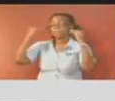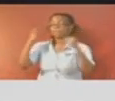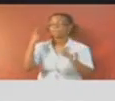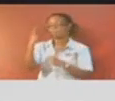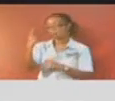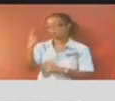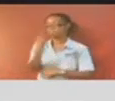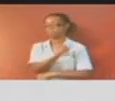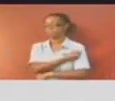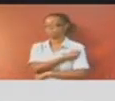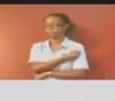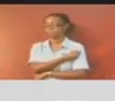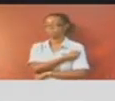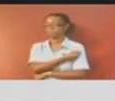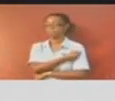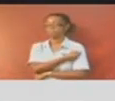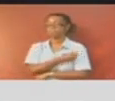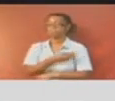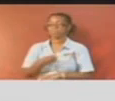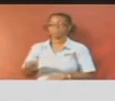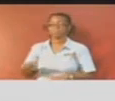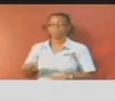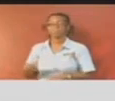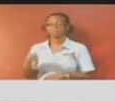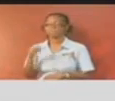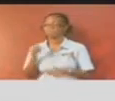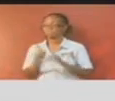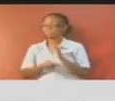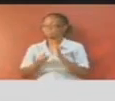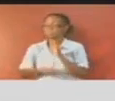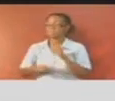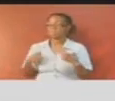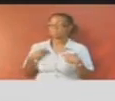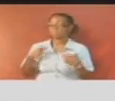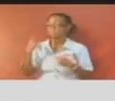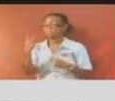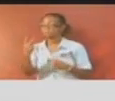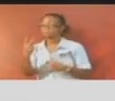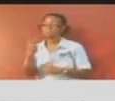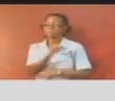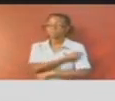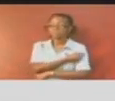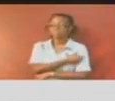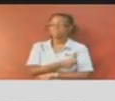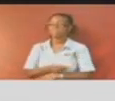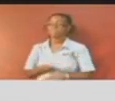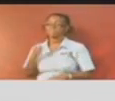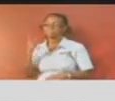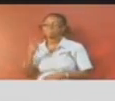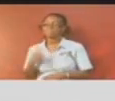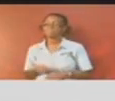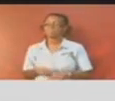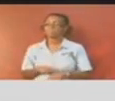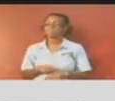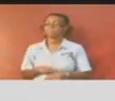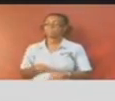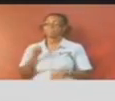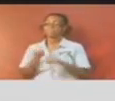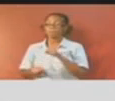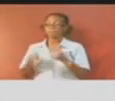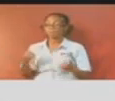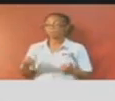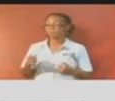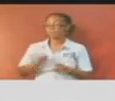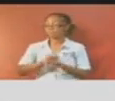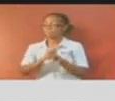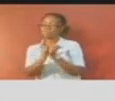doses. And we're seeing in a real-world setting, and UK is an example, right around our corner, St. Kitts is doing very well in terms of their program.